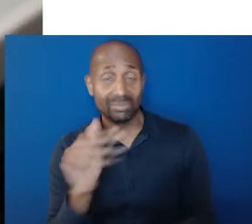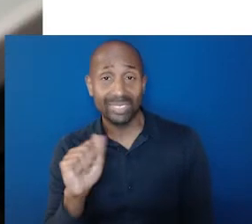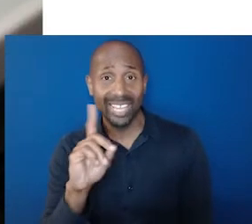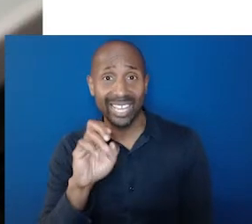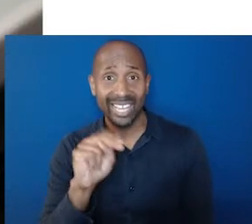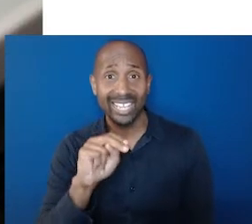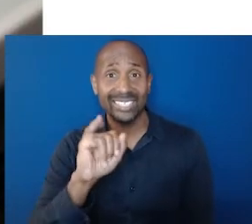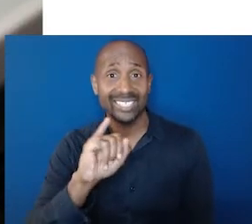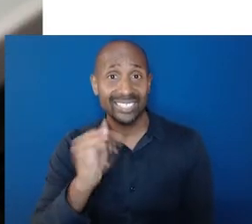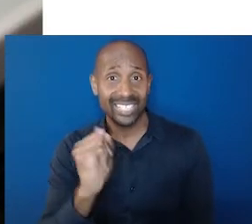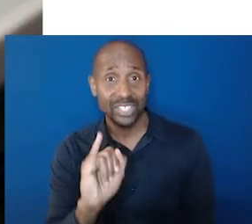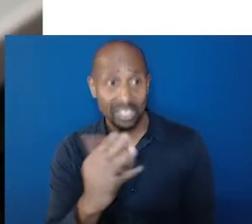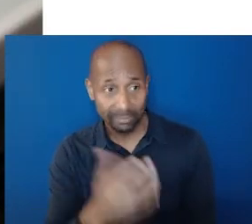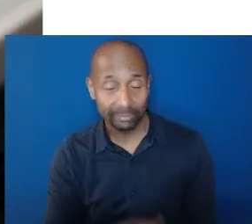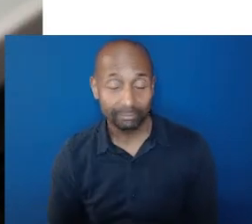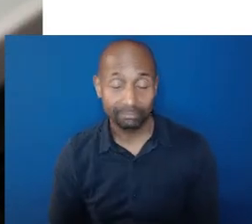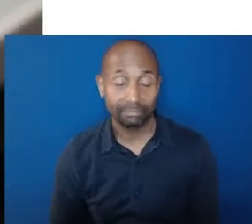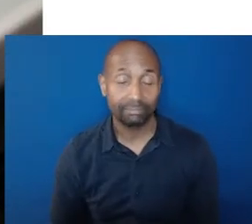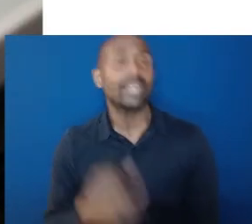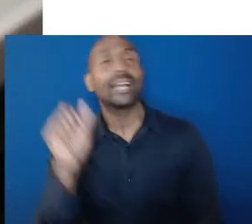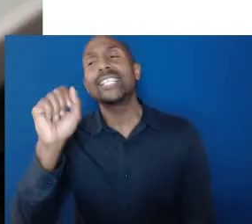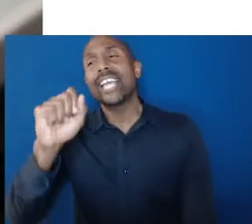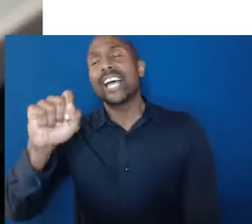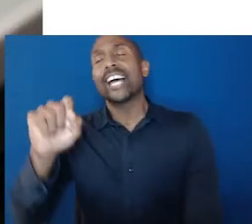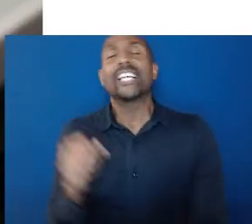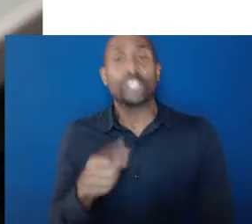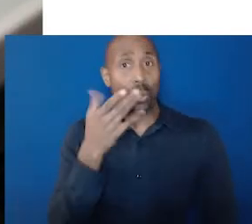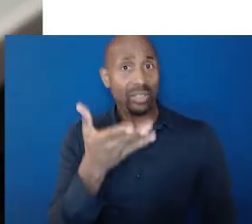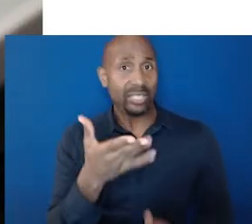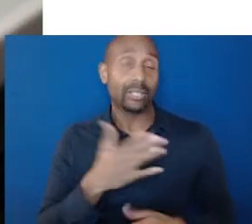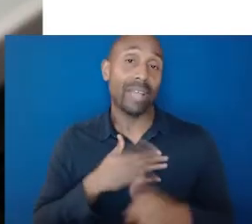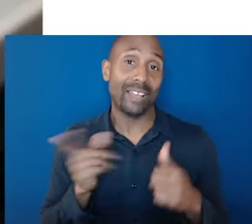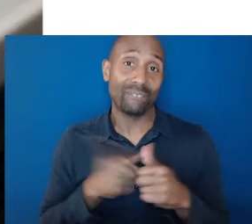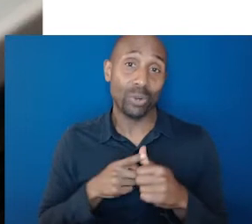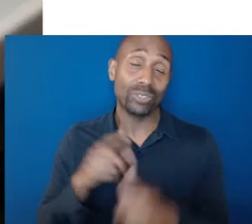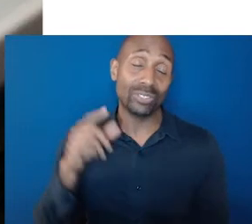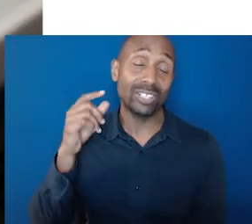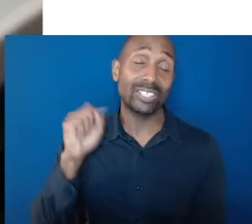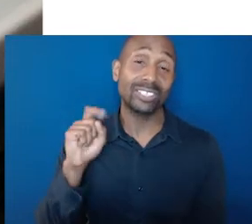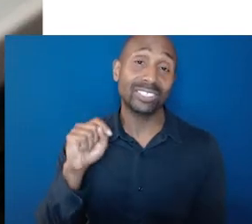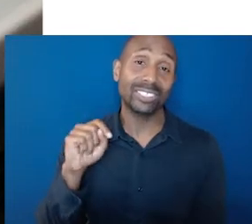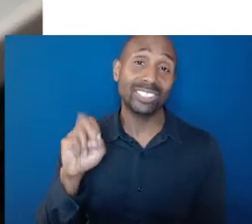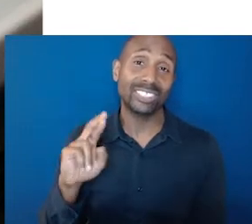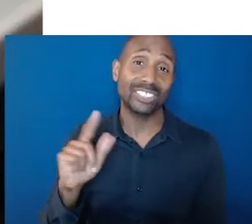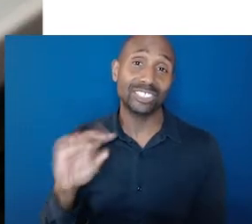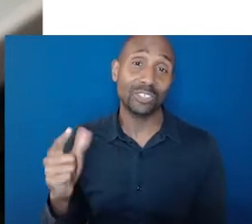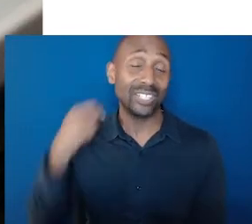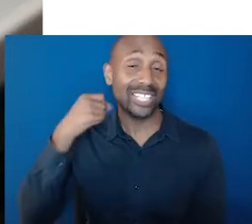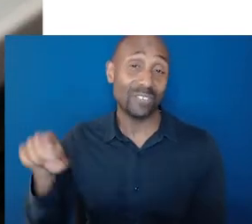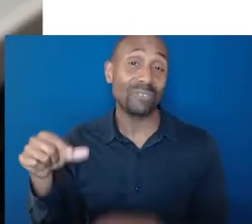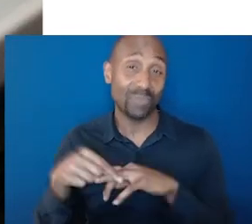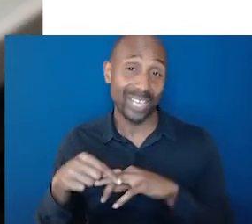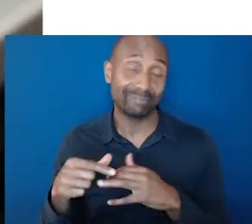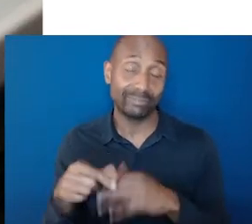Adeniji? Yeah. So this is a ring. This was my first sterling silver ring that I made,